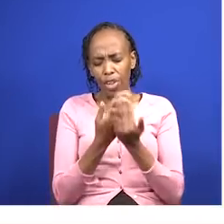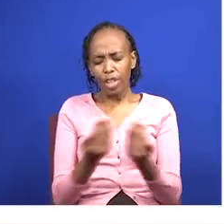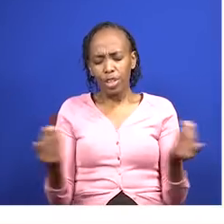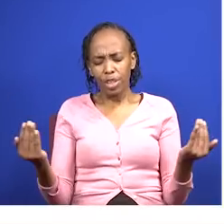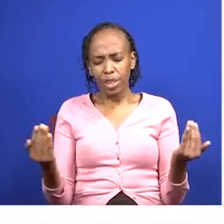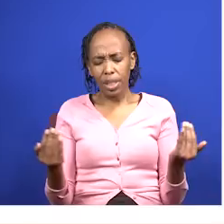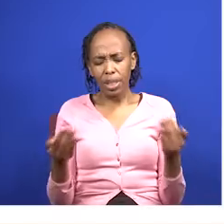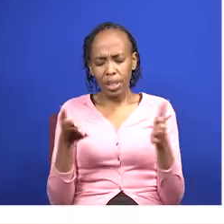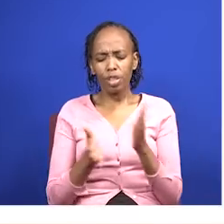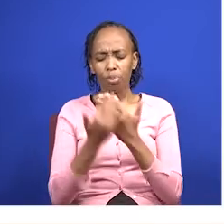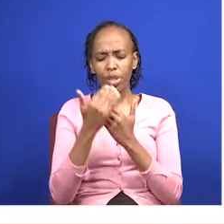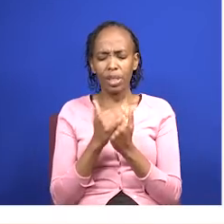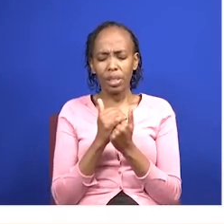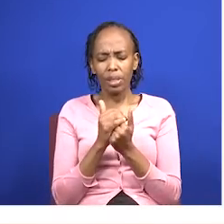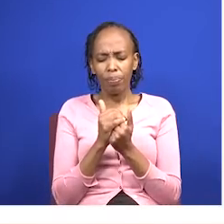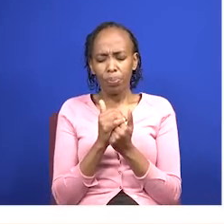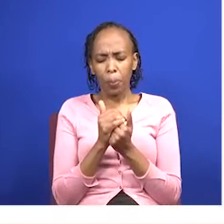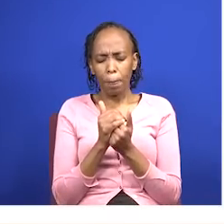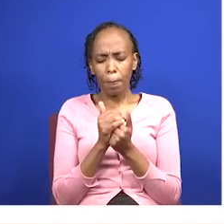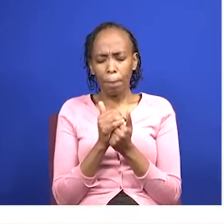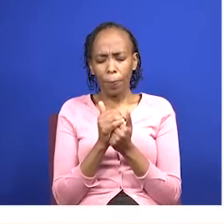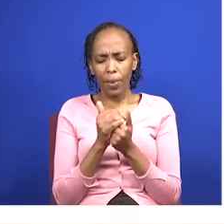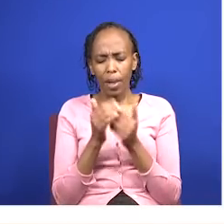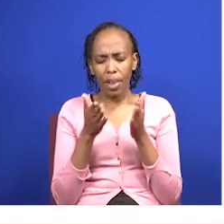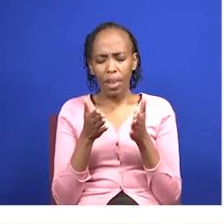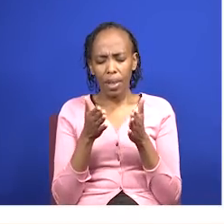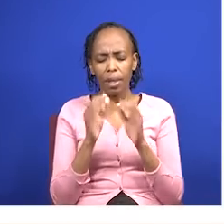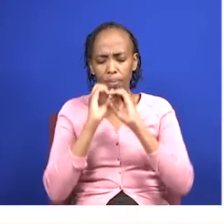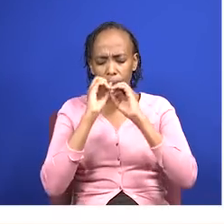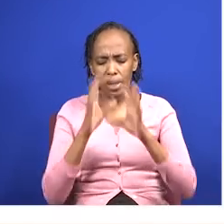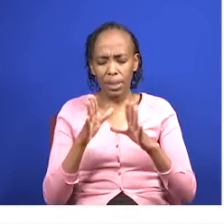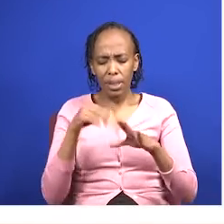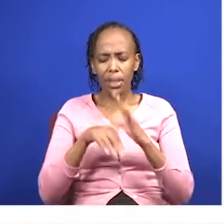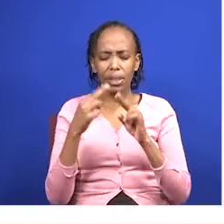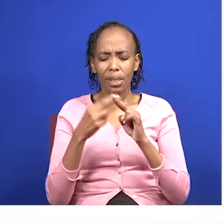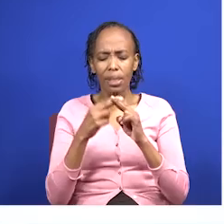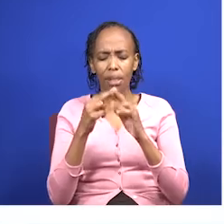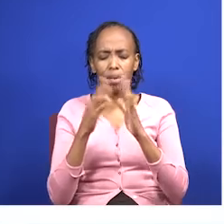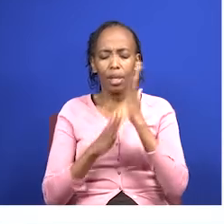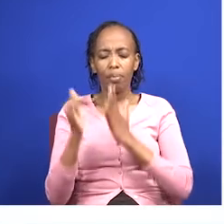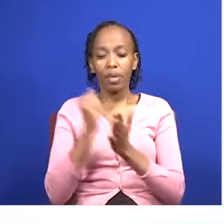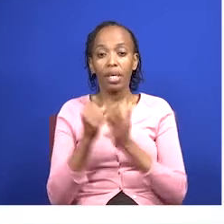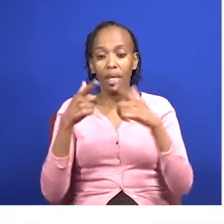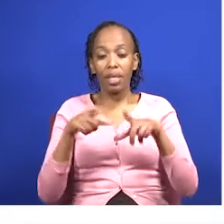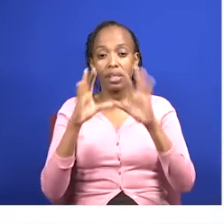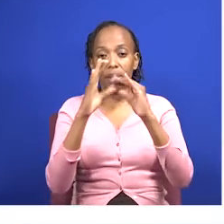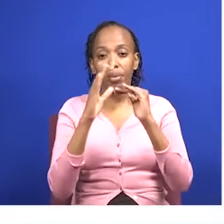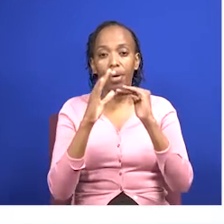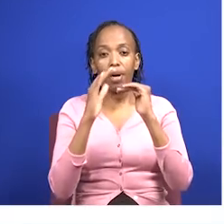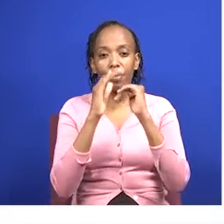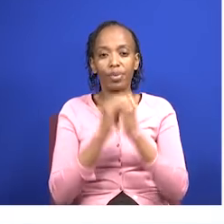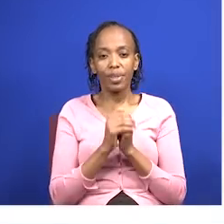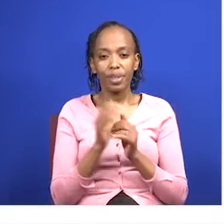all the children this morning, and please bless them and just pray, amen. Let us join the